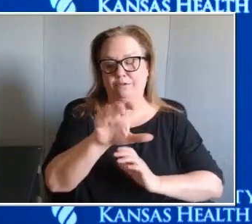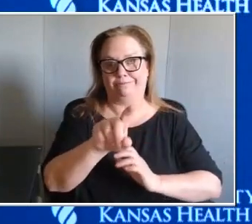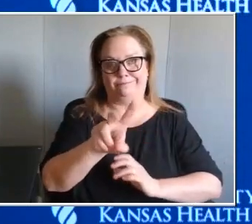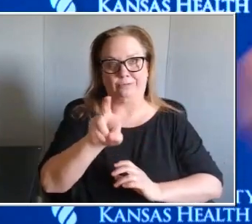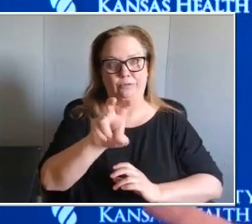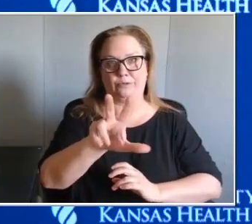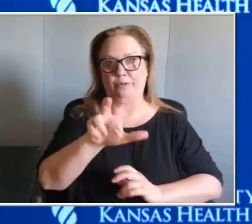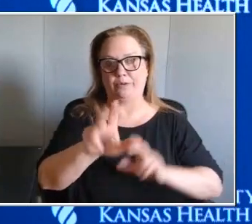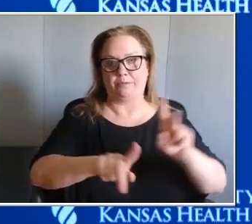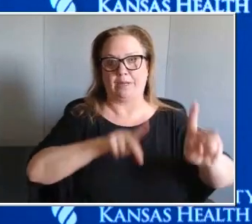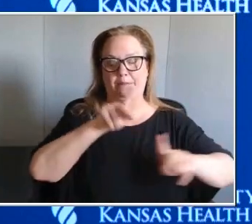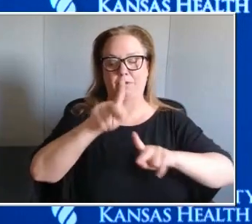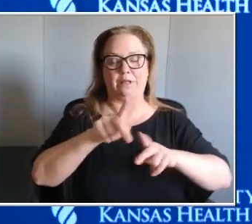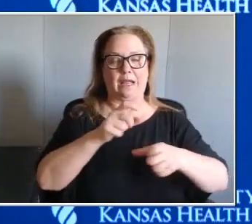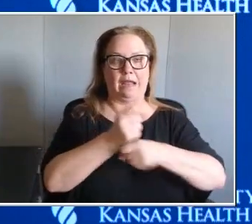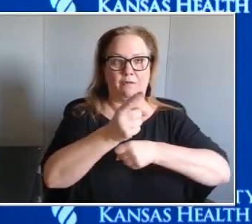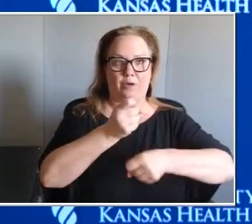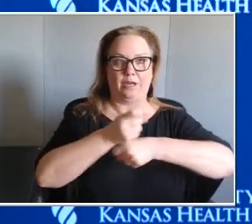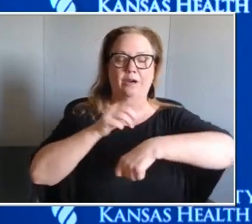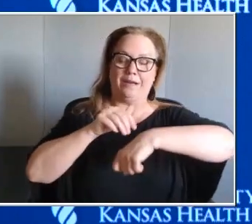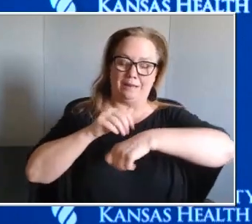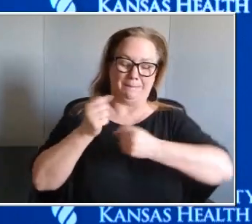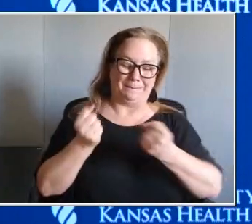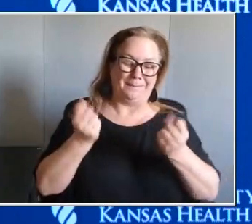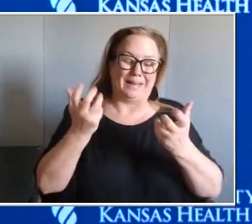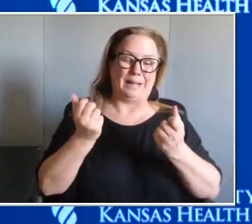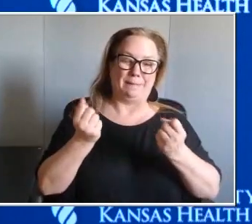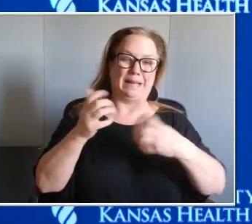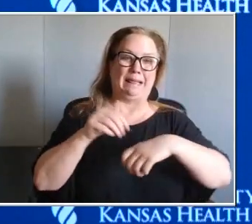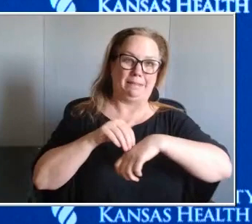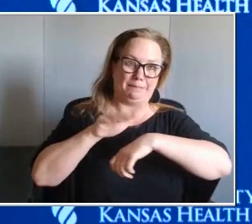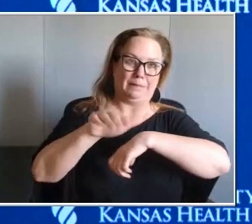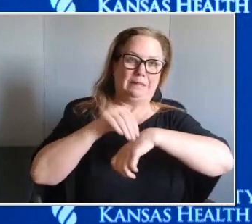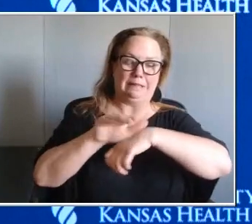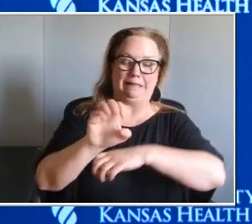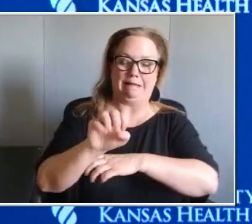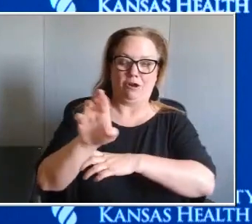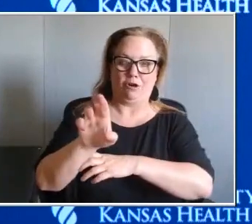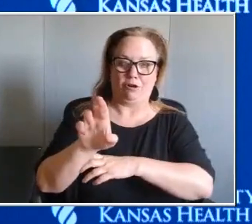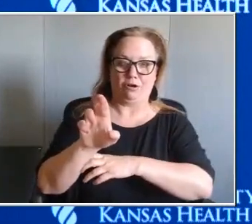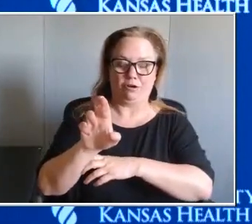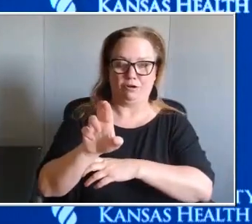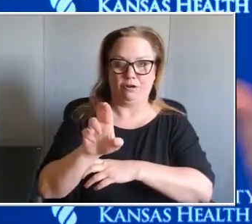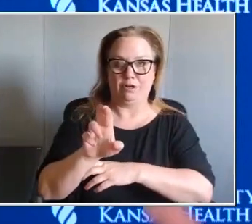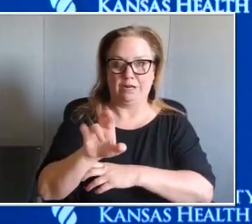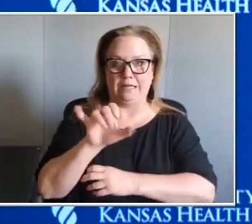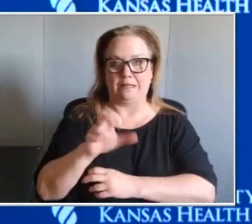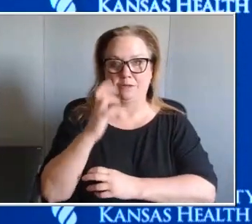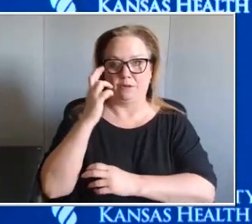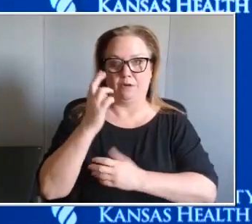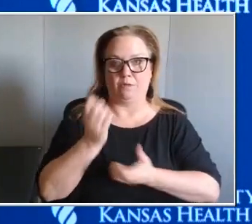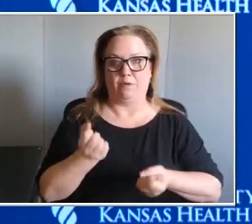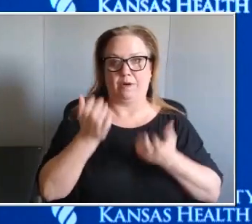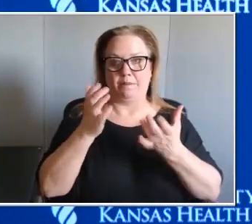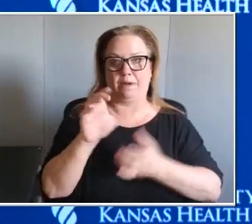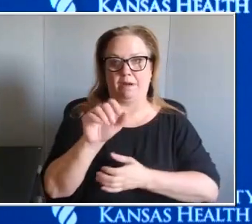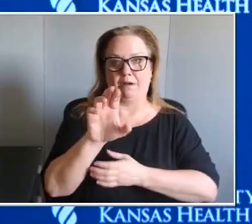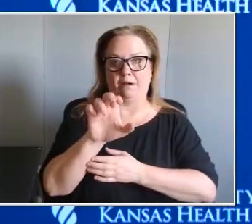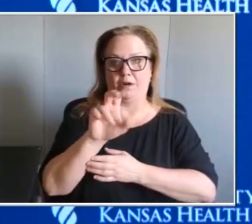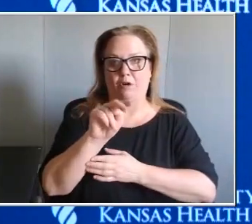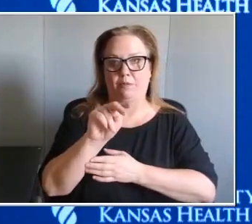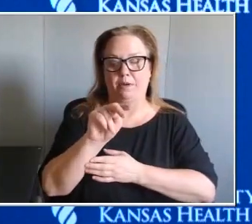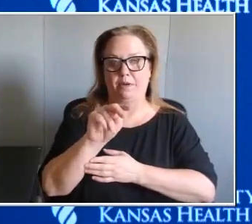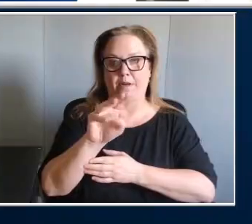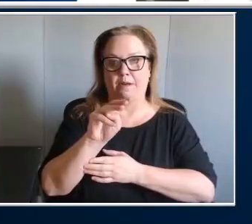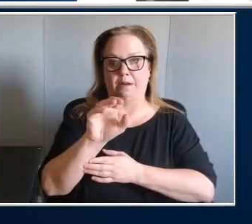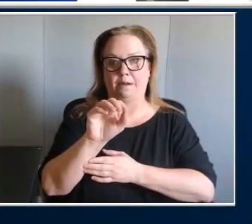sends hundreds of thousands to emergency departments every year. So it's a huge deal. That's why we recommend every house have a carbon monoxide detector. So